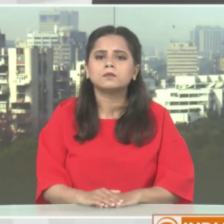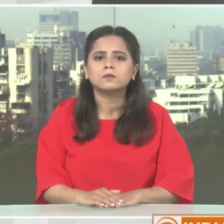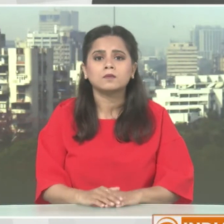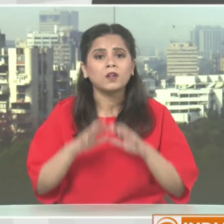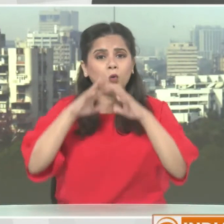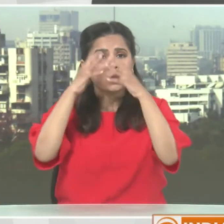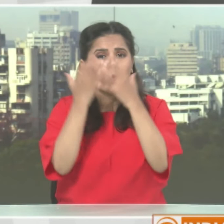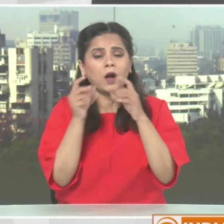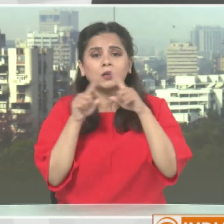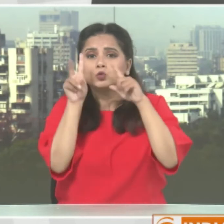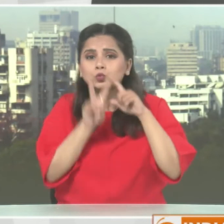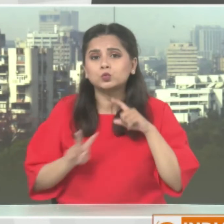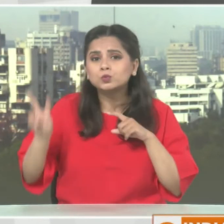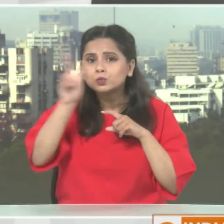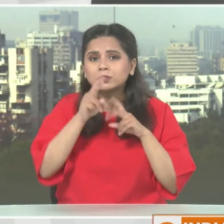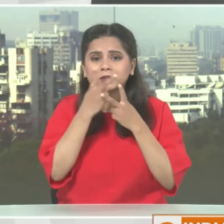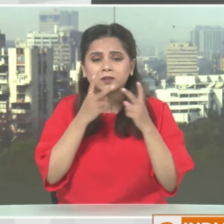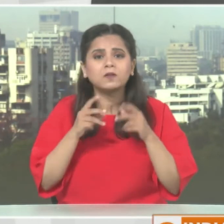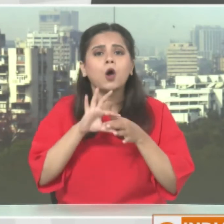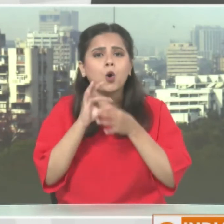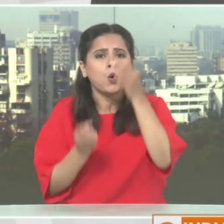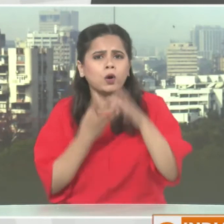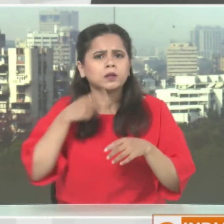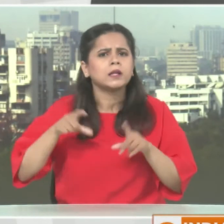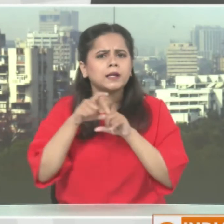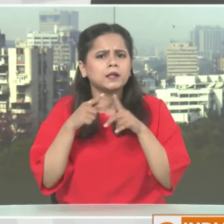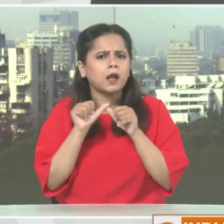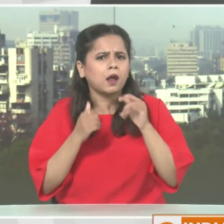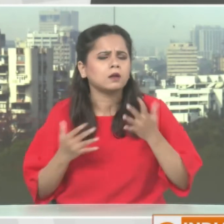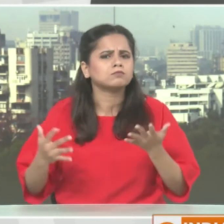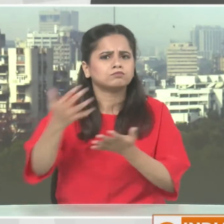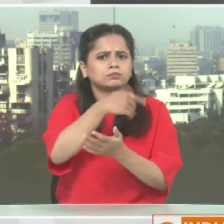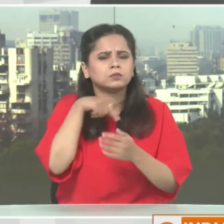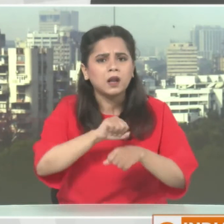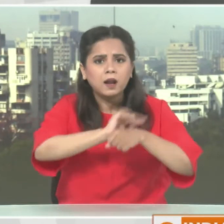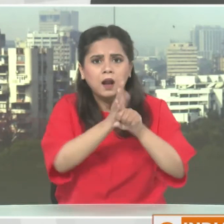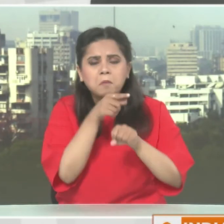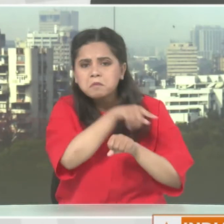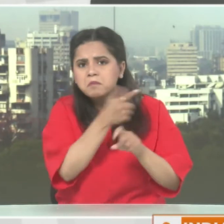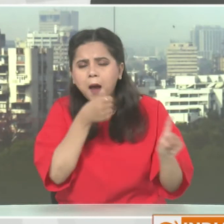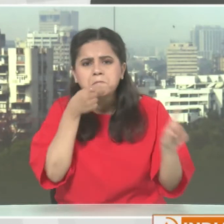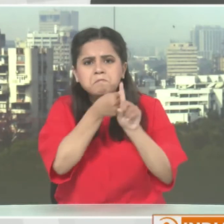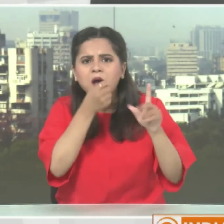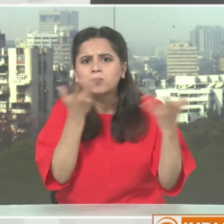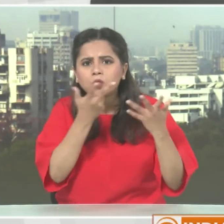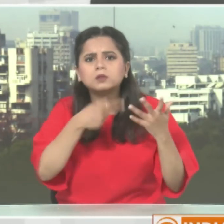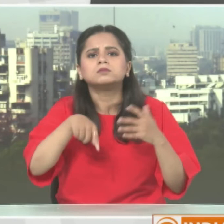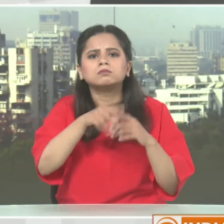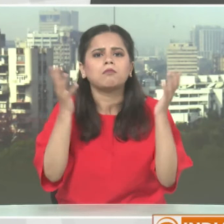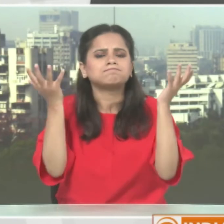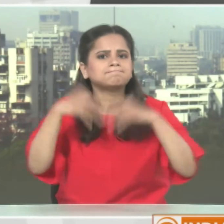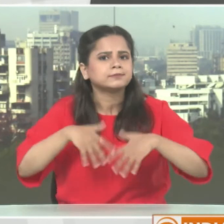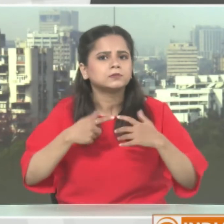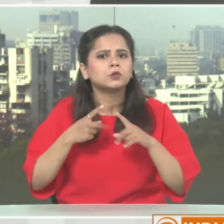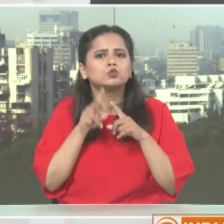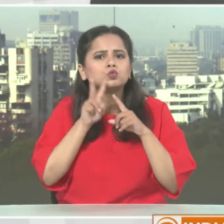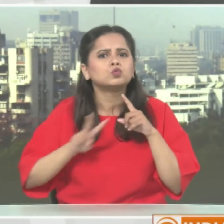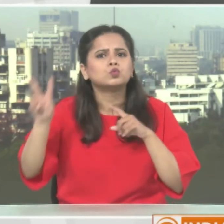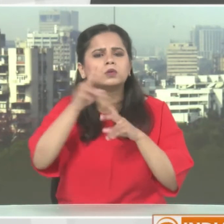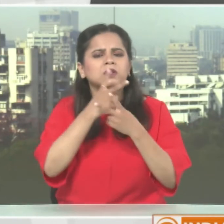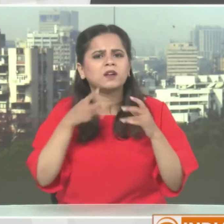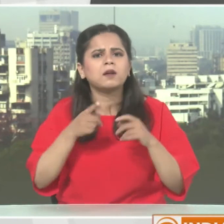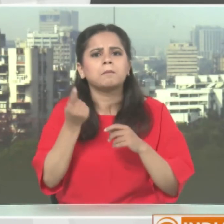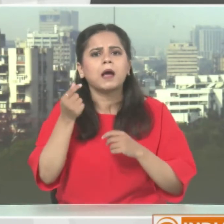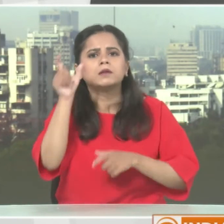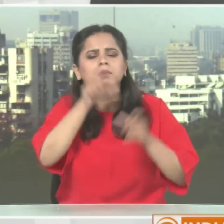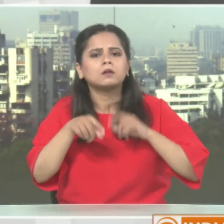The World Tourism Organization data has provided an insight into the impact of the pandemic both in the tourist numbers and the lost